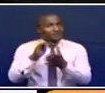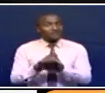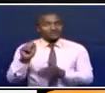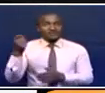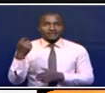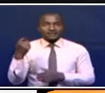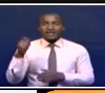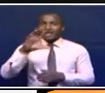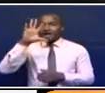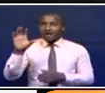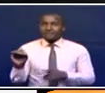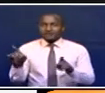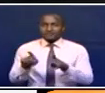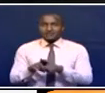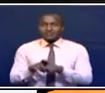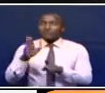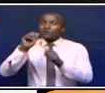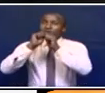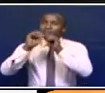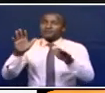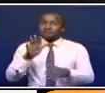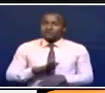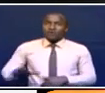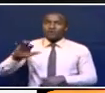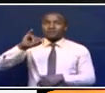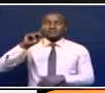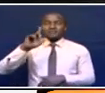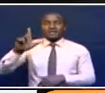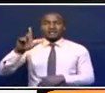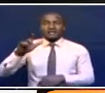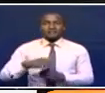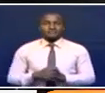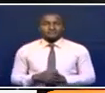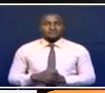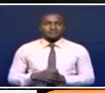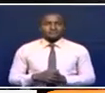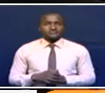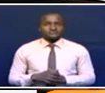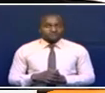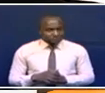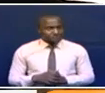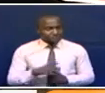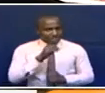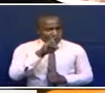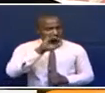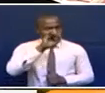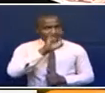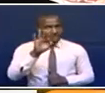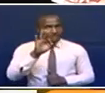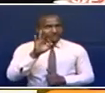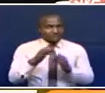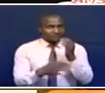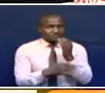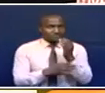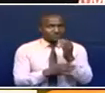and Africa. God bless always. Jeff Koinange, thank you. Can I read yours? Yeah, sure. Dear Jeff,